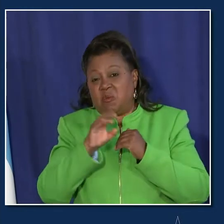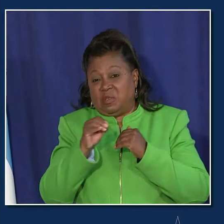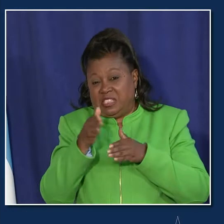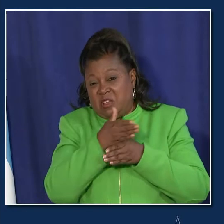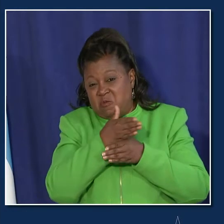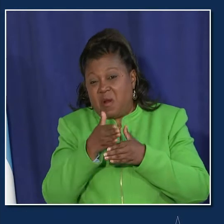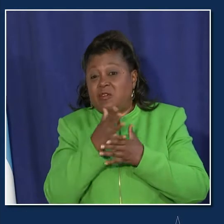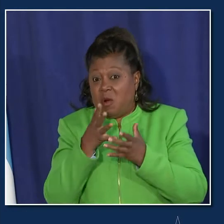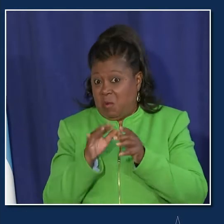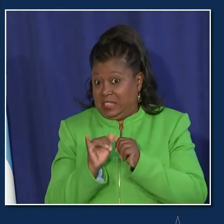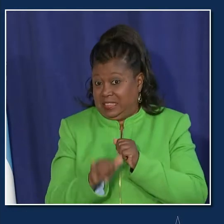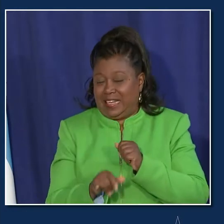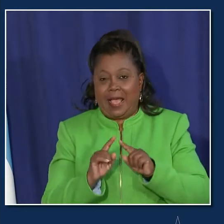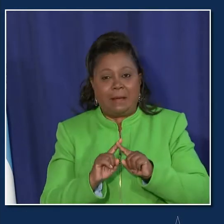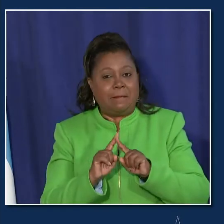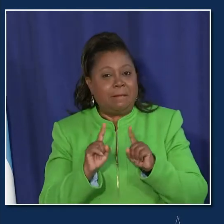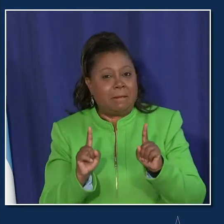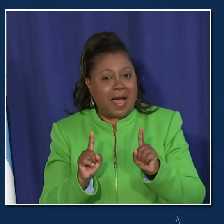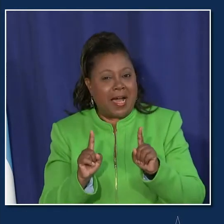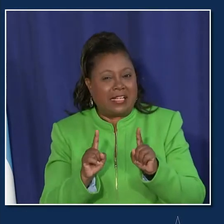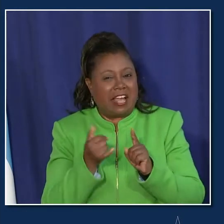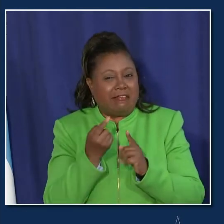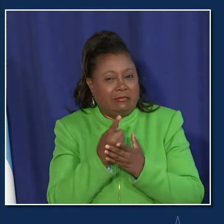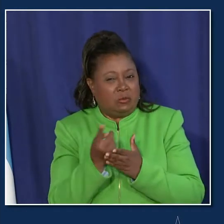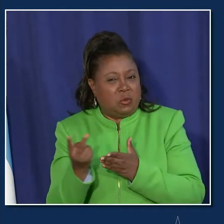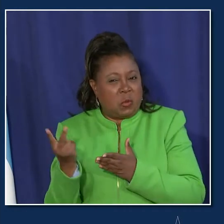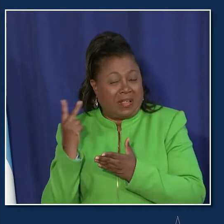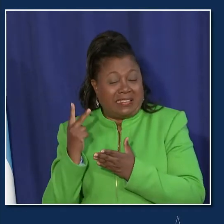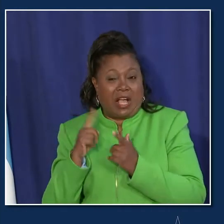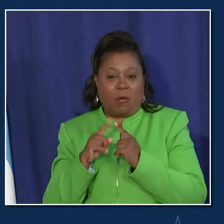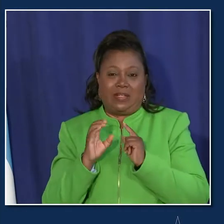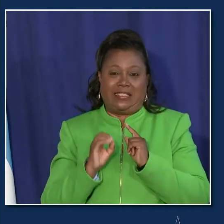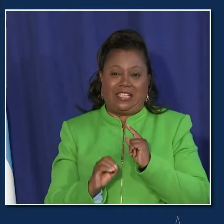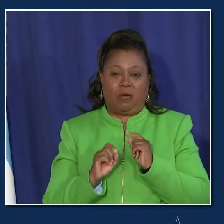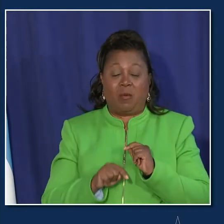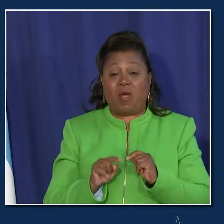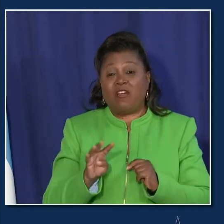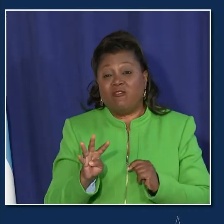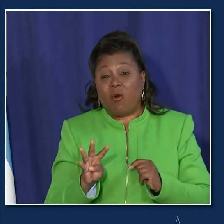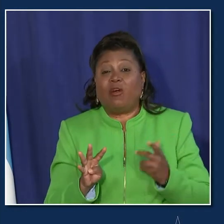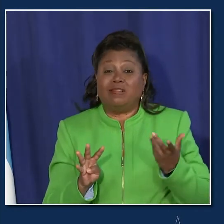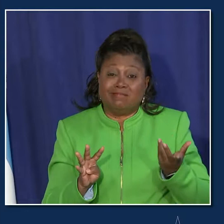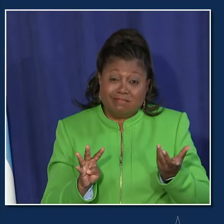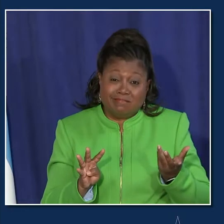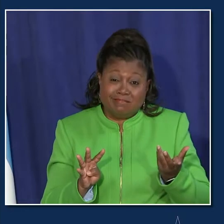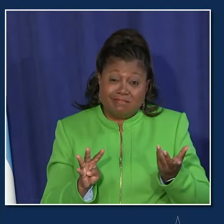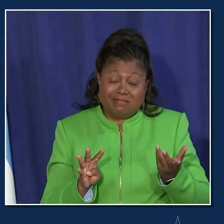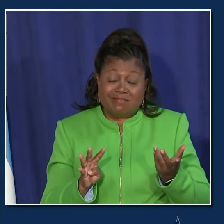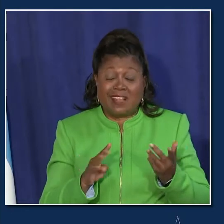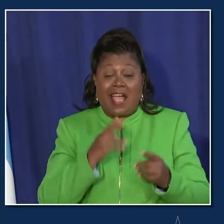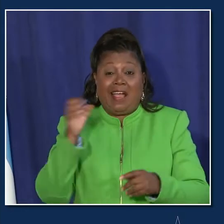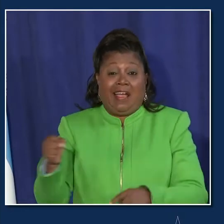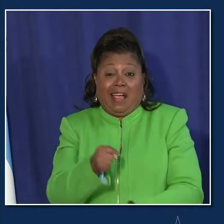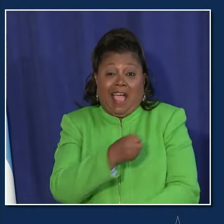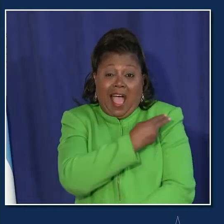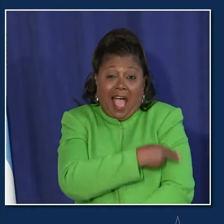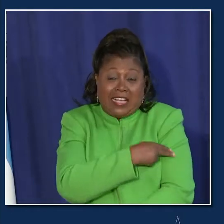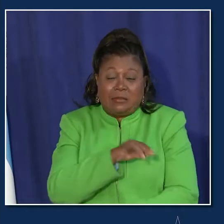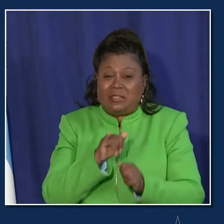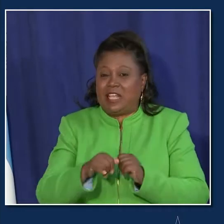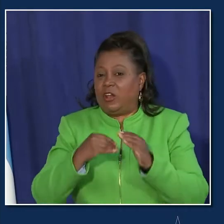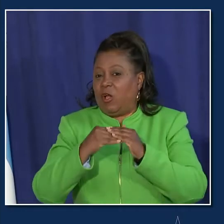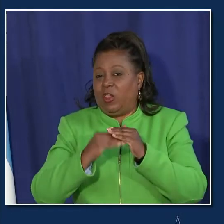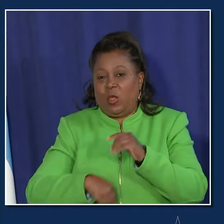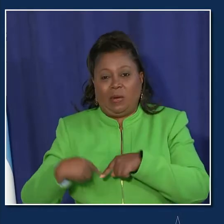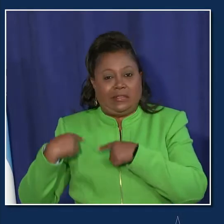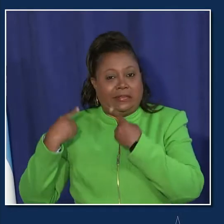range where we want it to be. But just a few weeks ago, it was 0.4%. Hospitalizations remain at the lowest